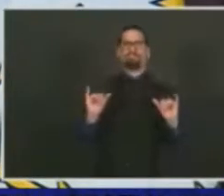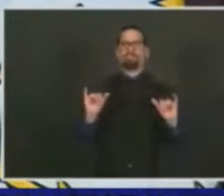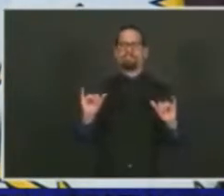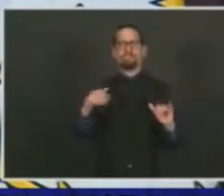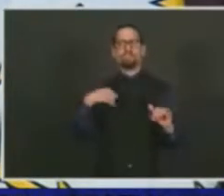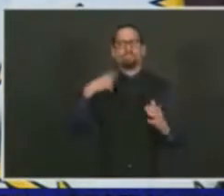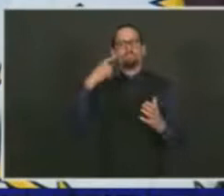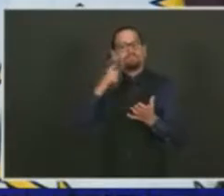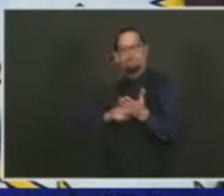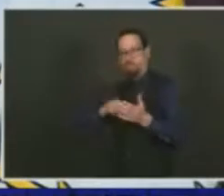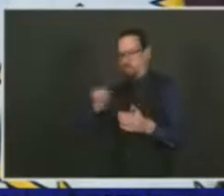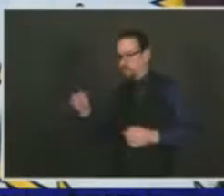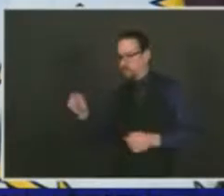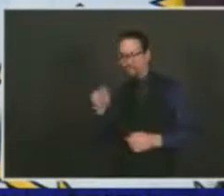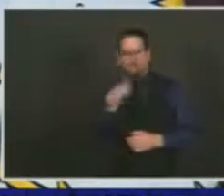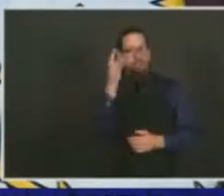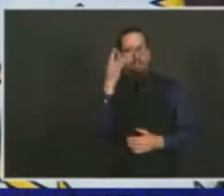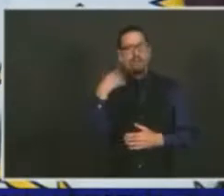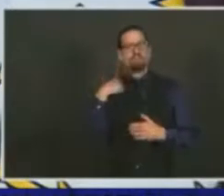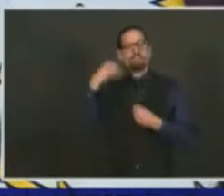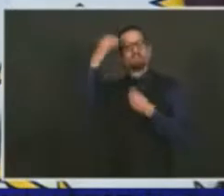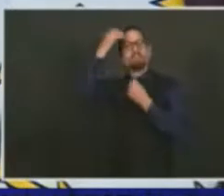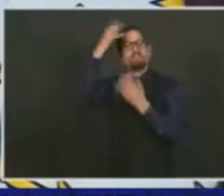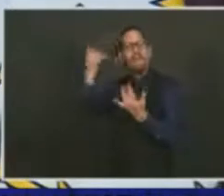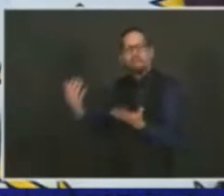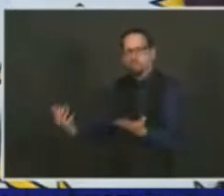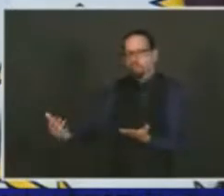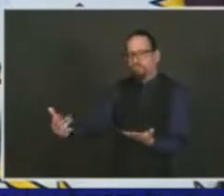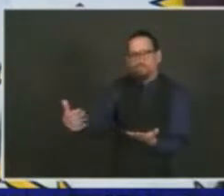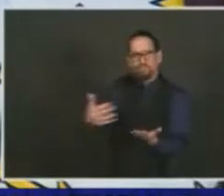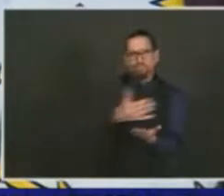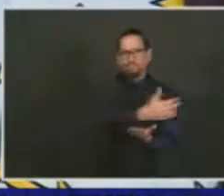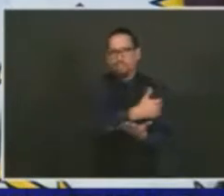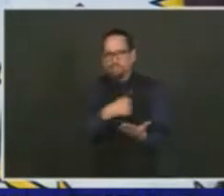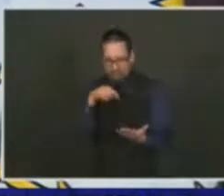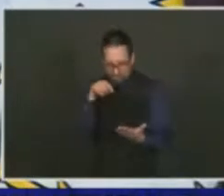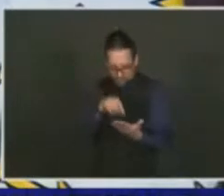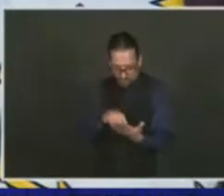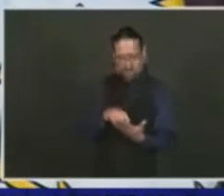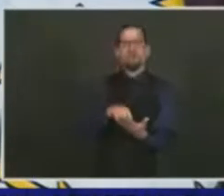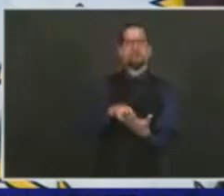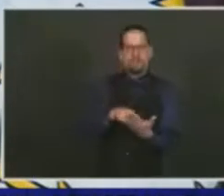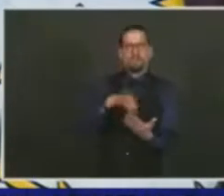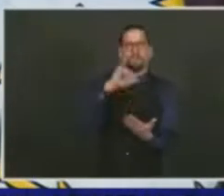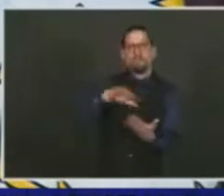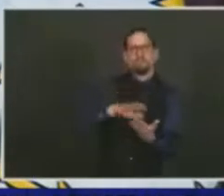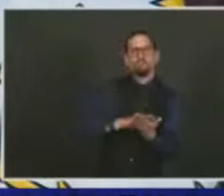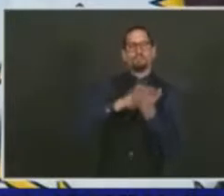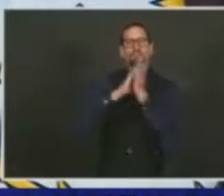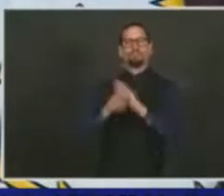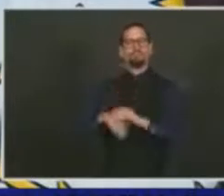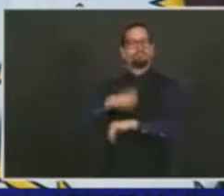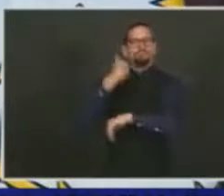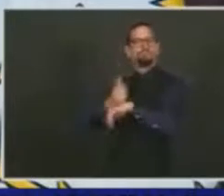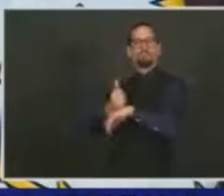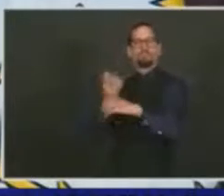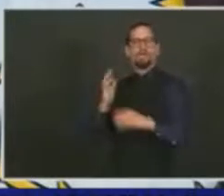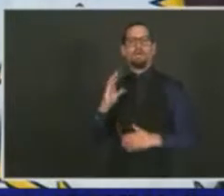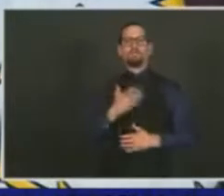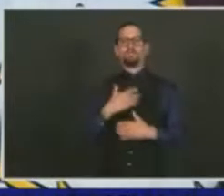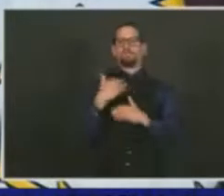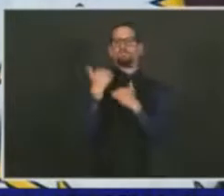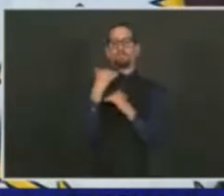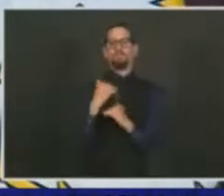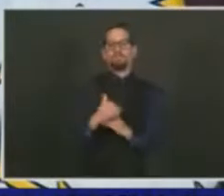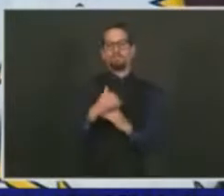and I would invite you to join me at 1 o'clock on Friday to talk about that. My executive order